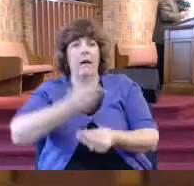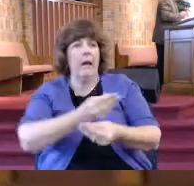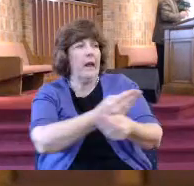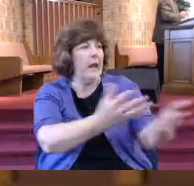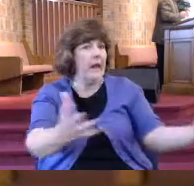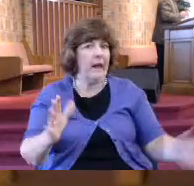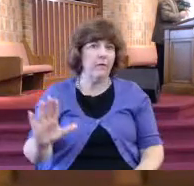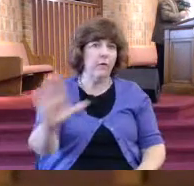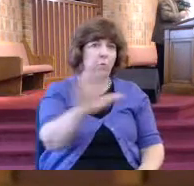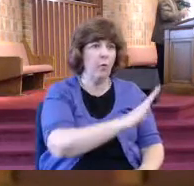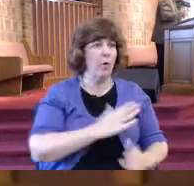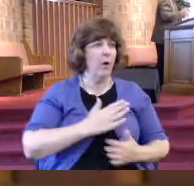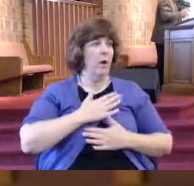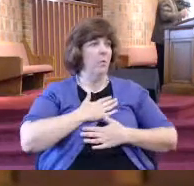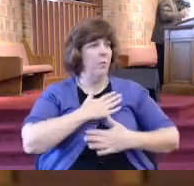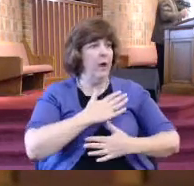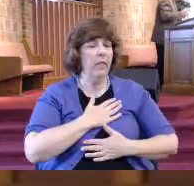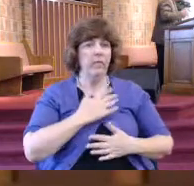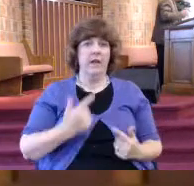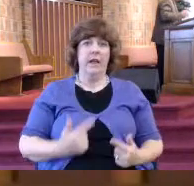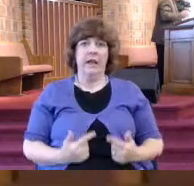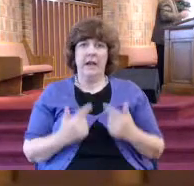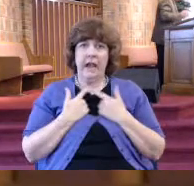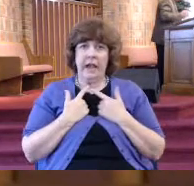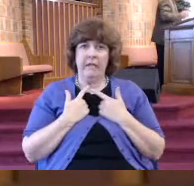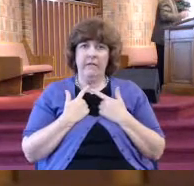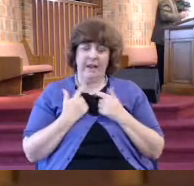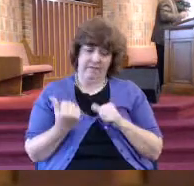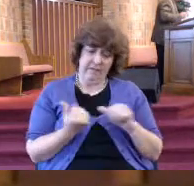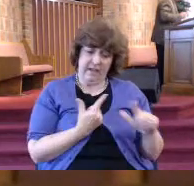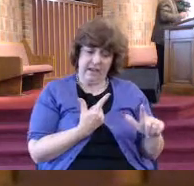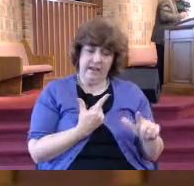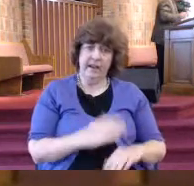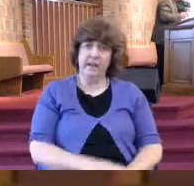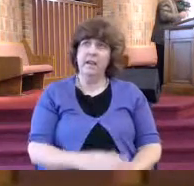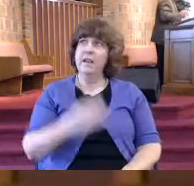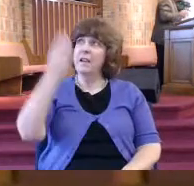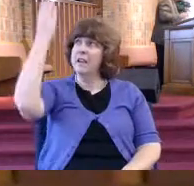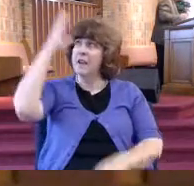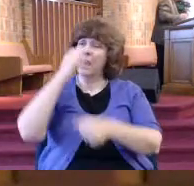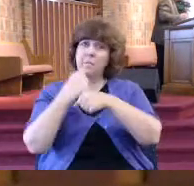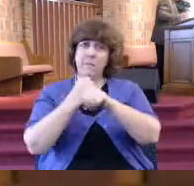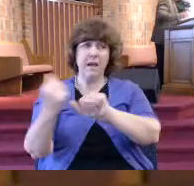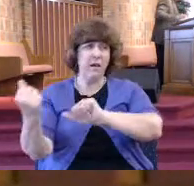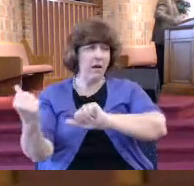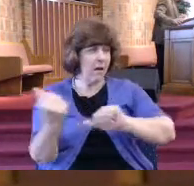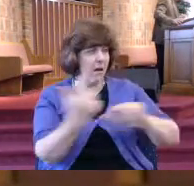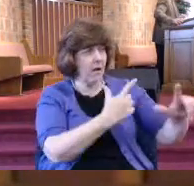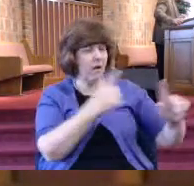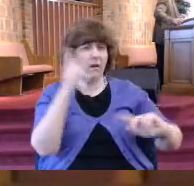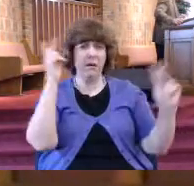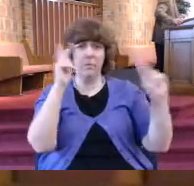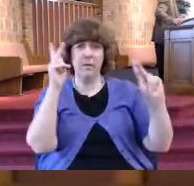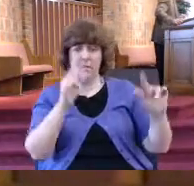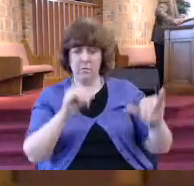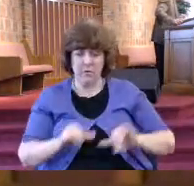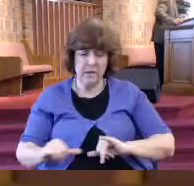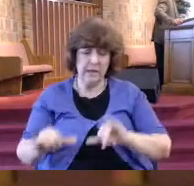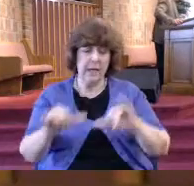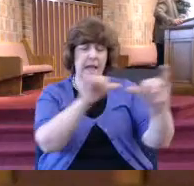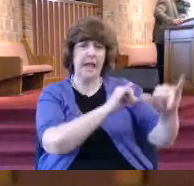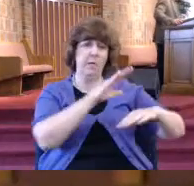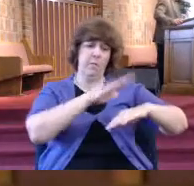things. And He has made from one blood every nation of men to dwell on the face of the